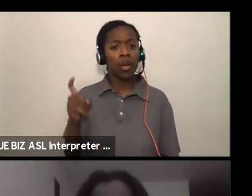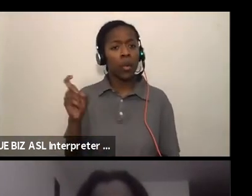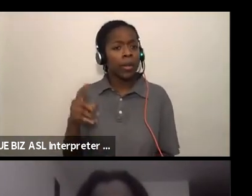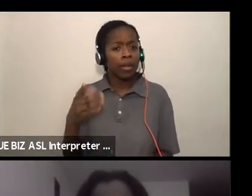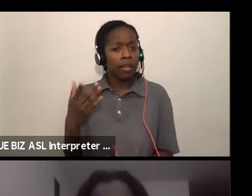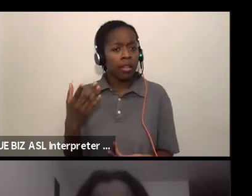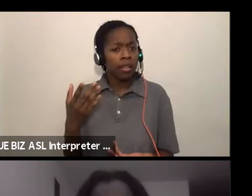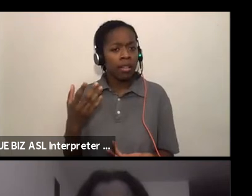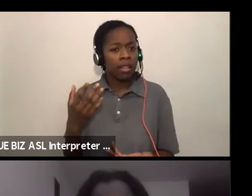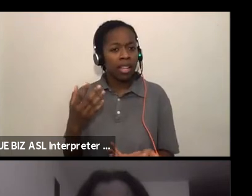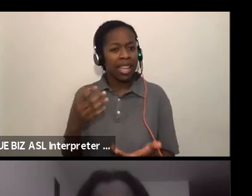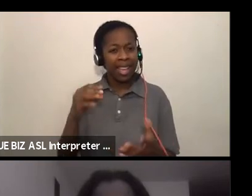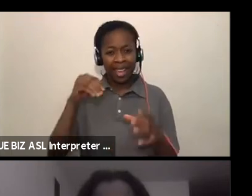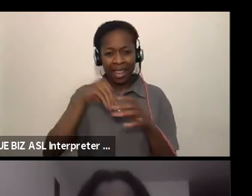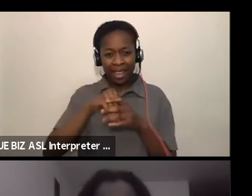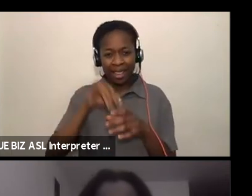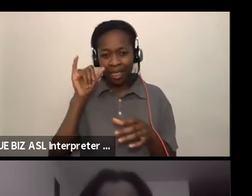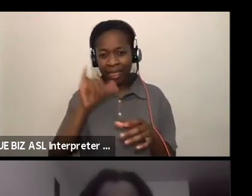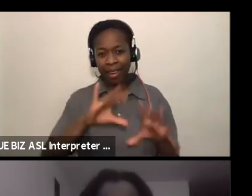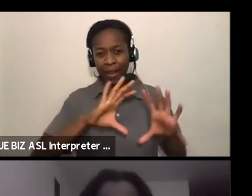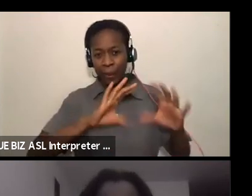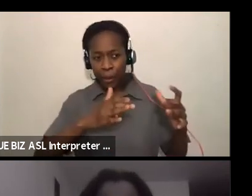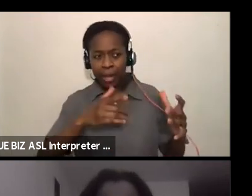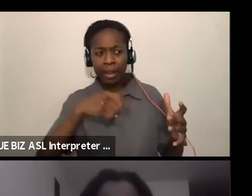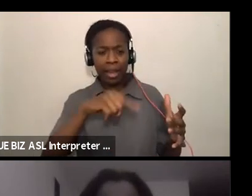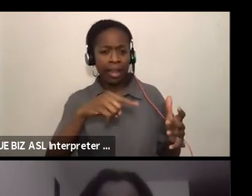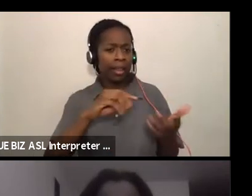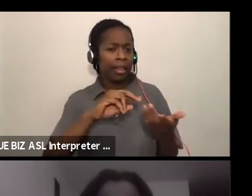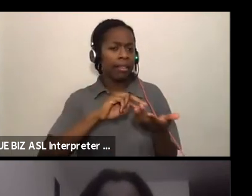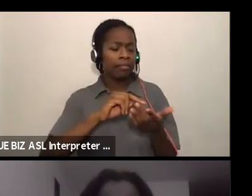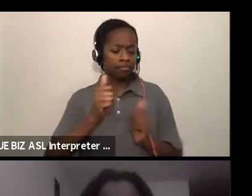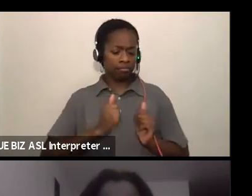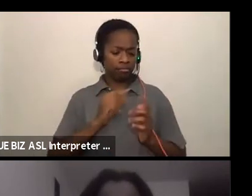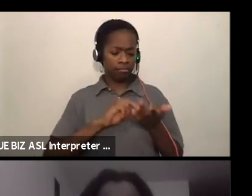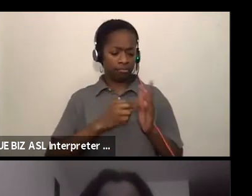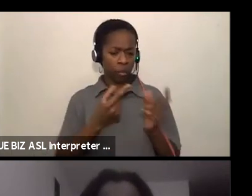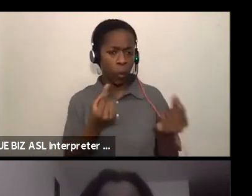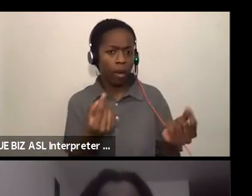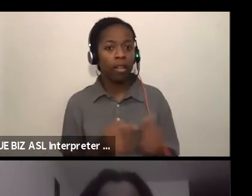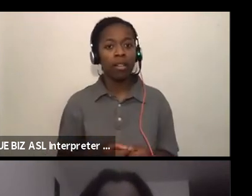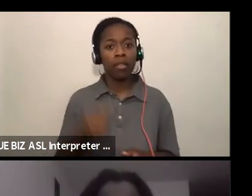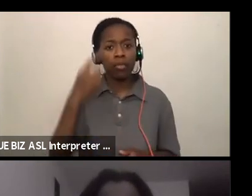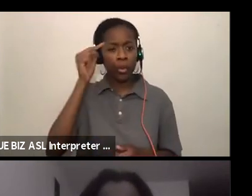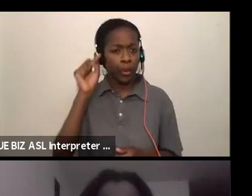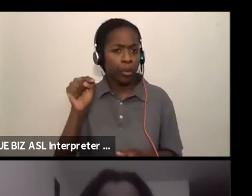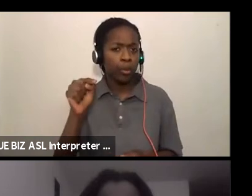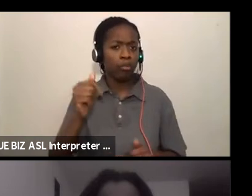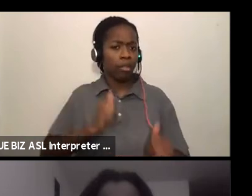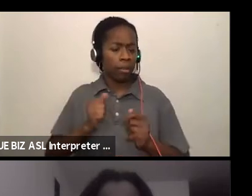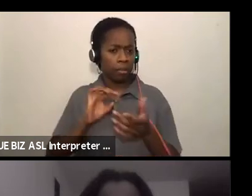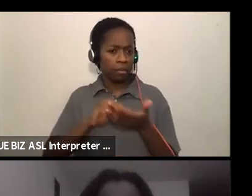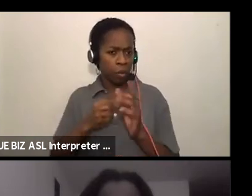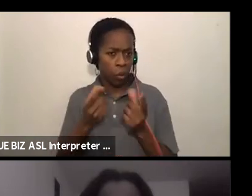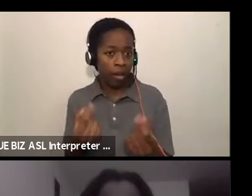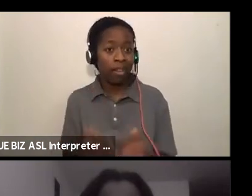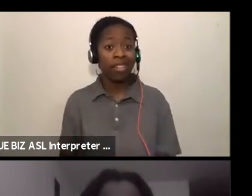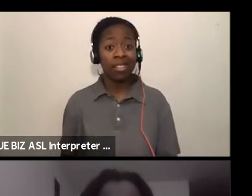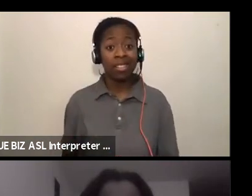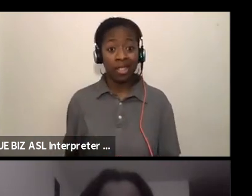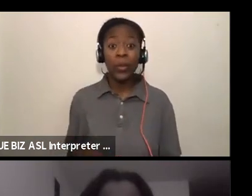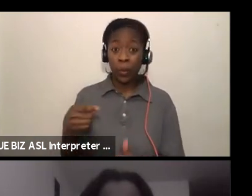to within that community, what is theater to you? And I would have to say also throwing in besides colonialism,